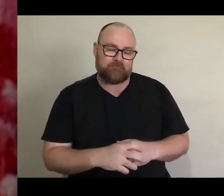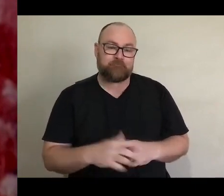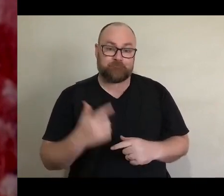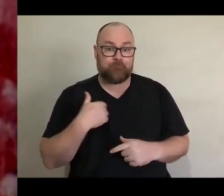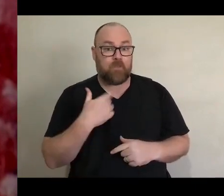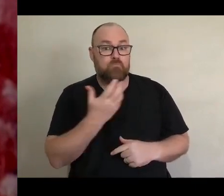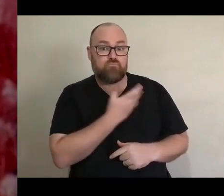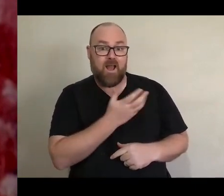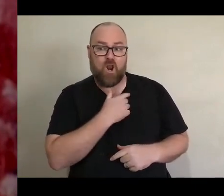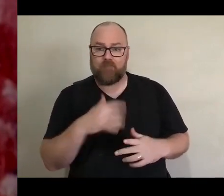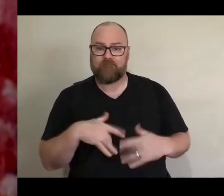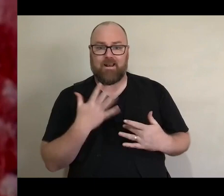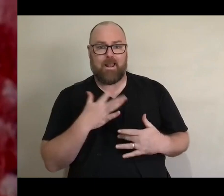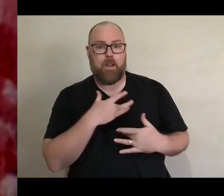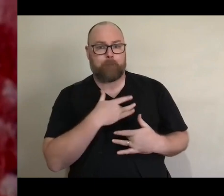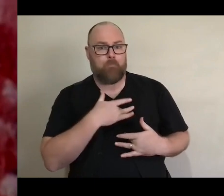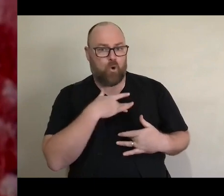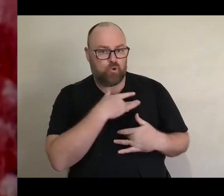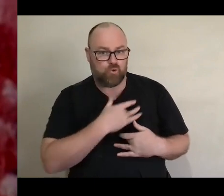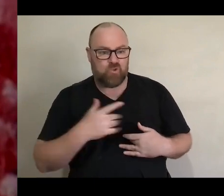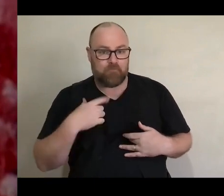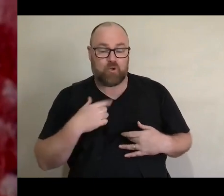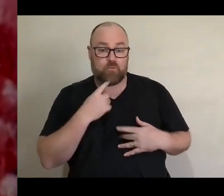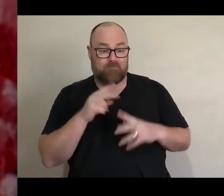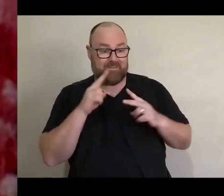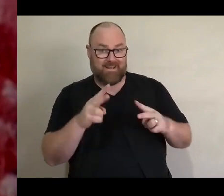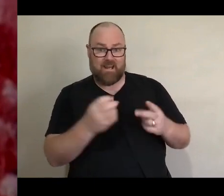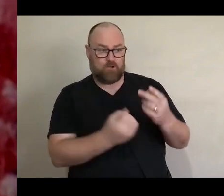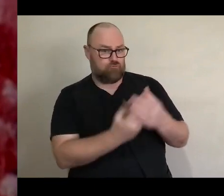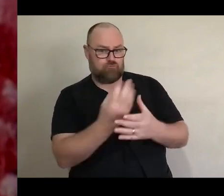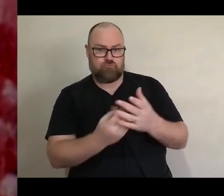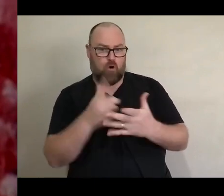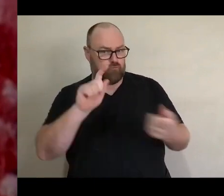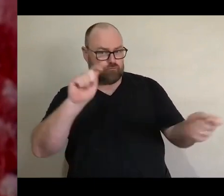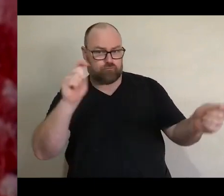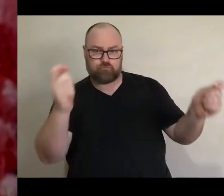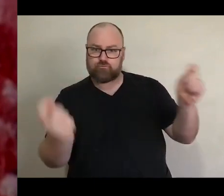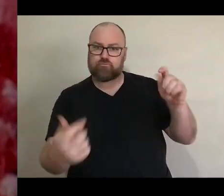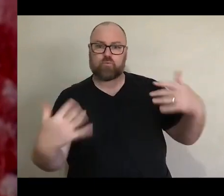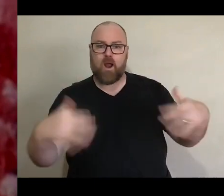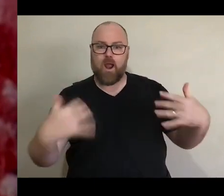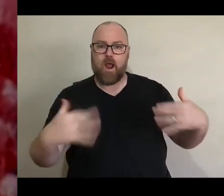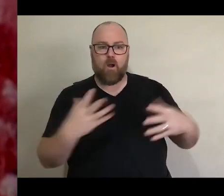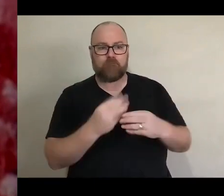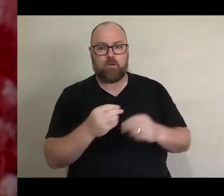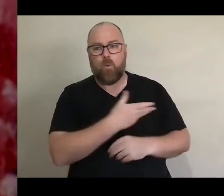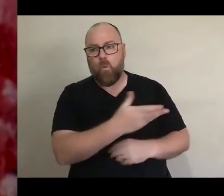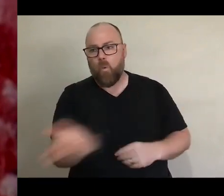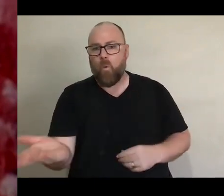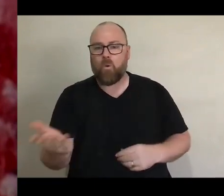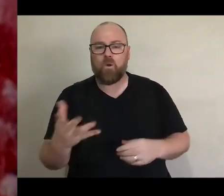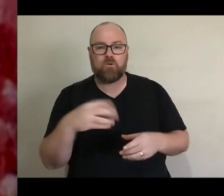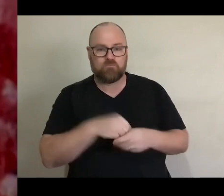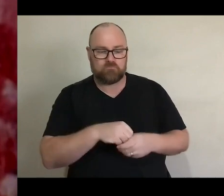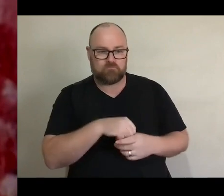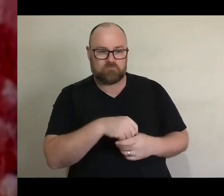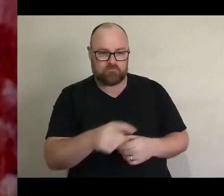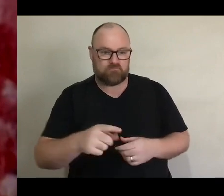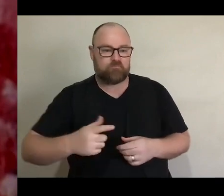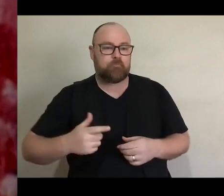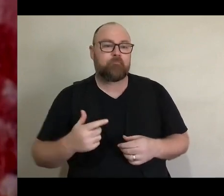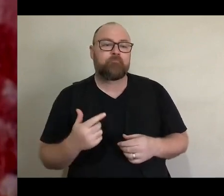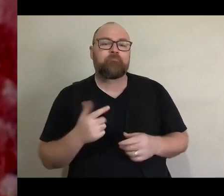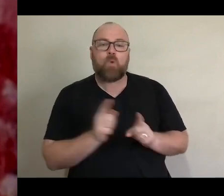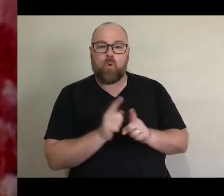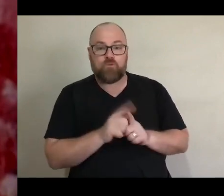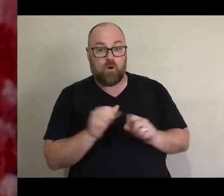emotional because we have seen such transformation in all of those participants. And on a personal note, Auntie Mary and I, when we did our debrief